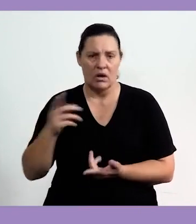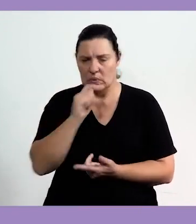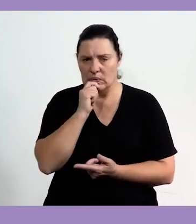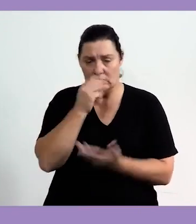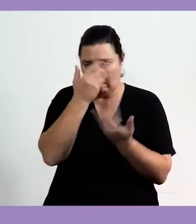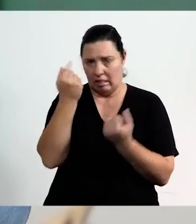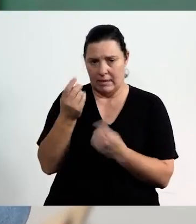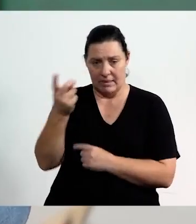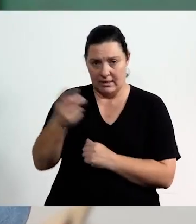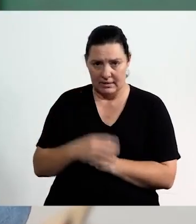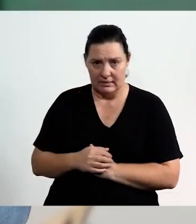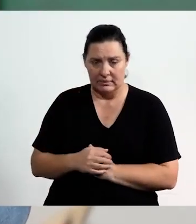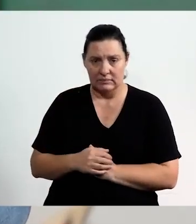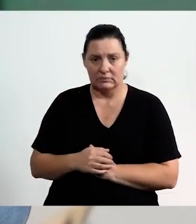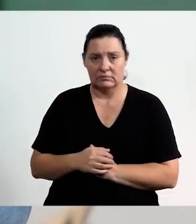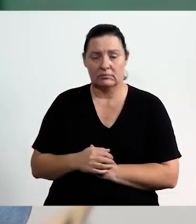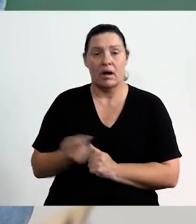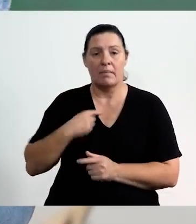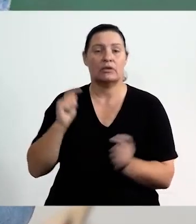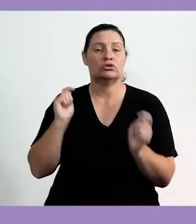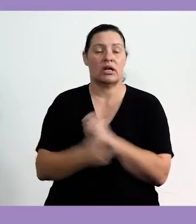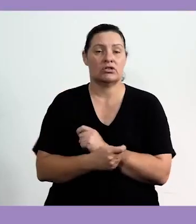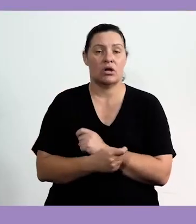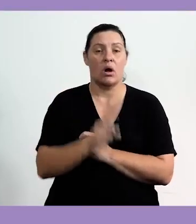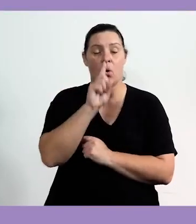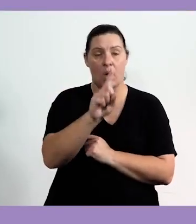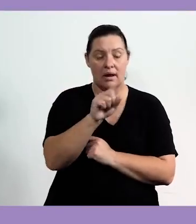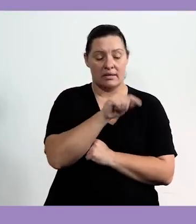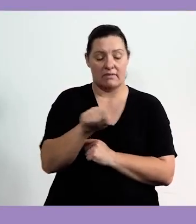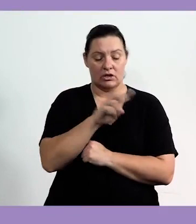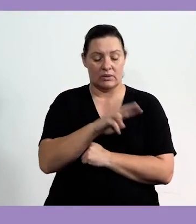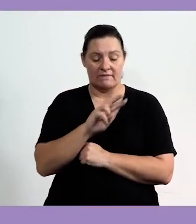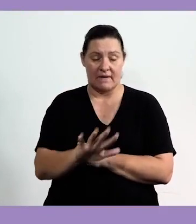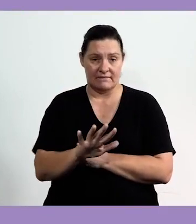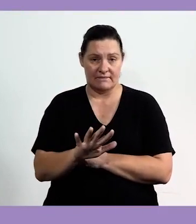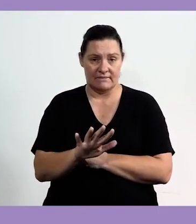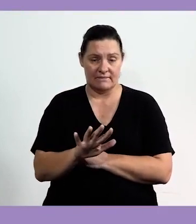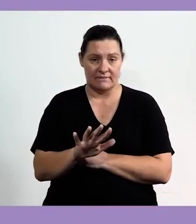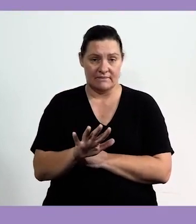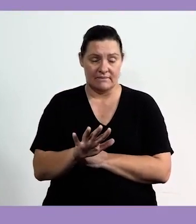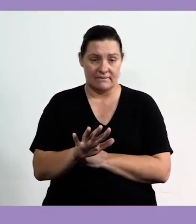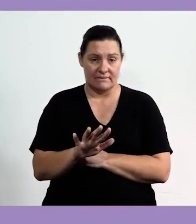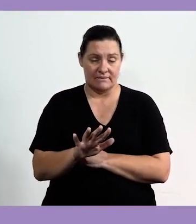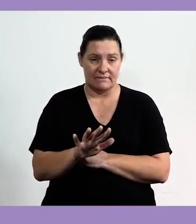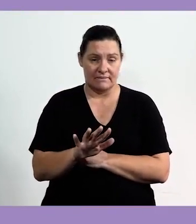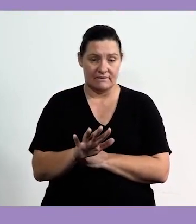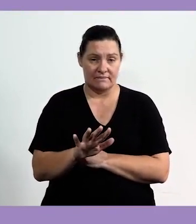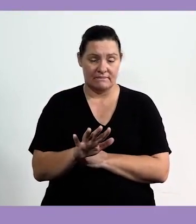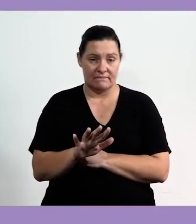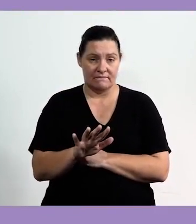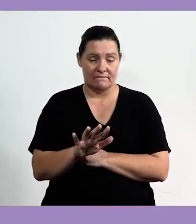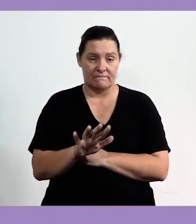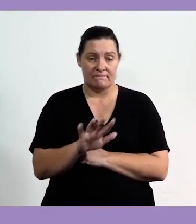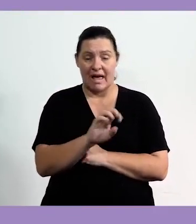letter to represent an unknown number. If I change 1 divided by 25 to